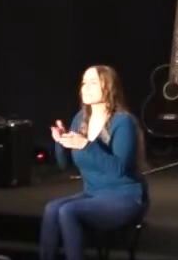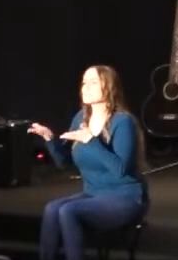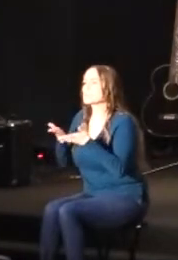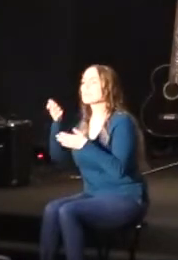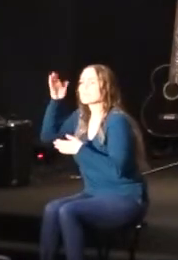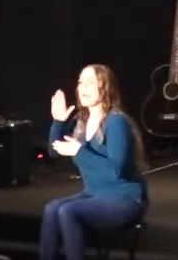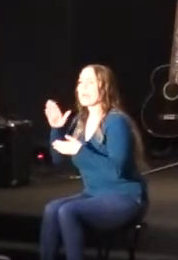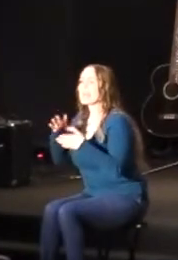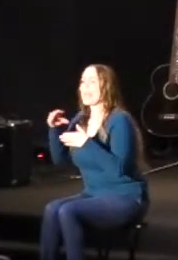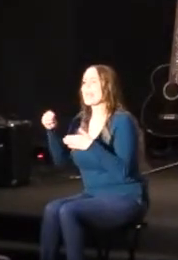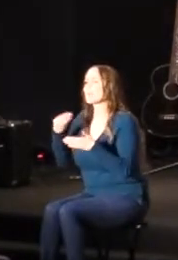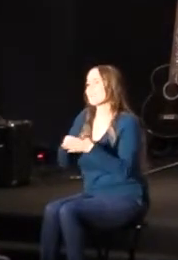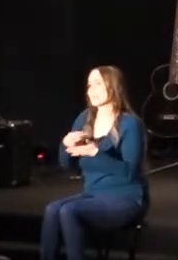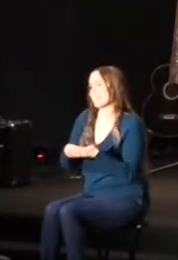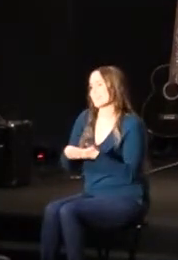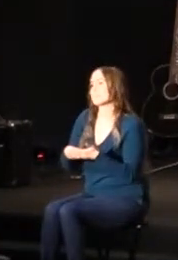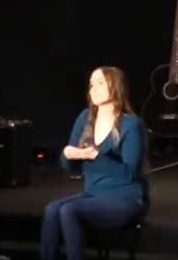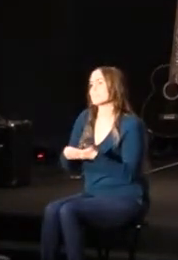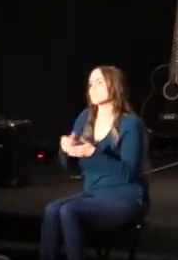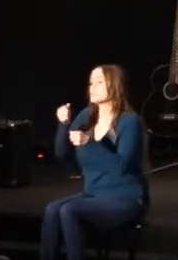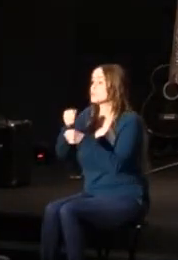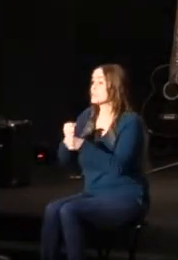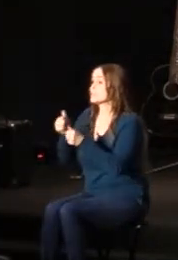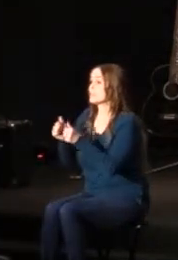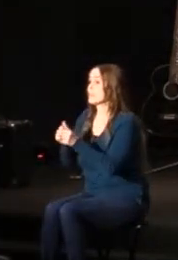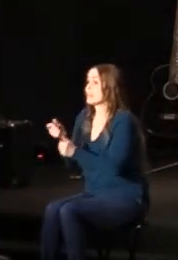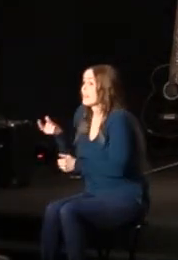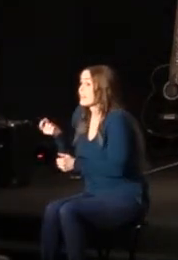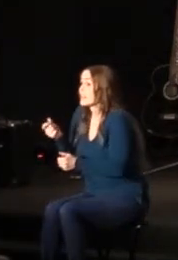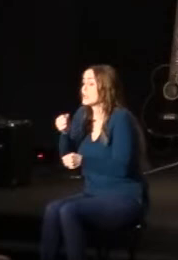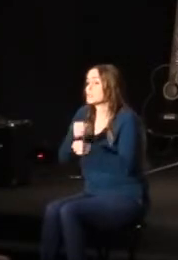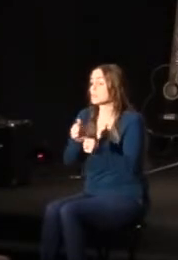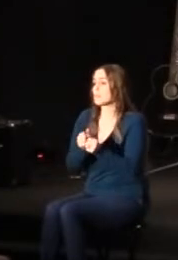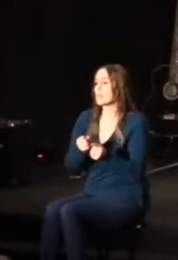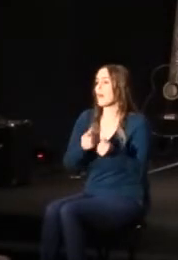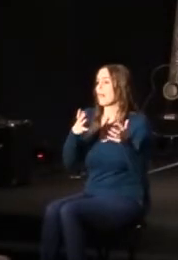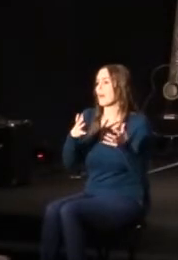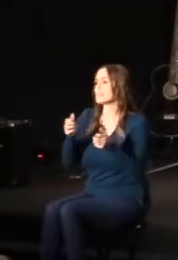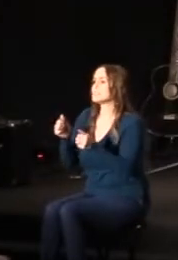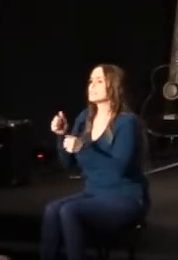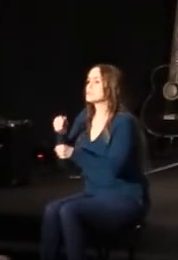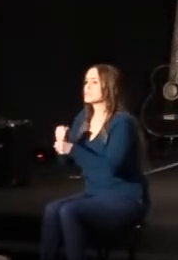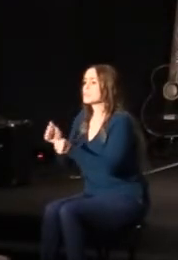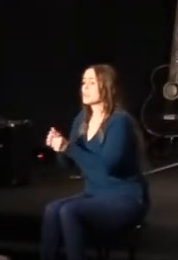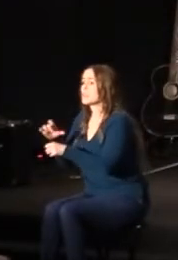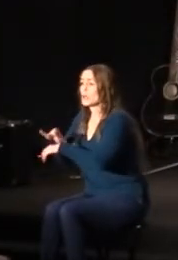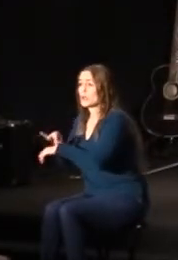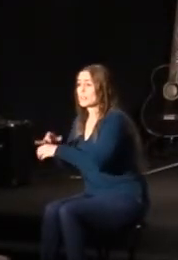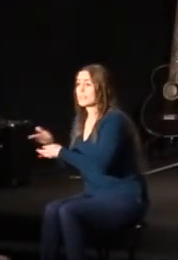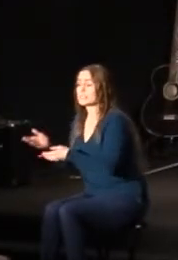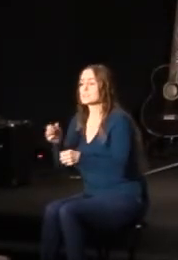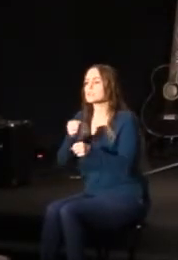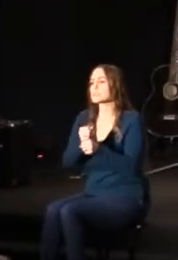principle. Trusted with a little, trusted with a lot. Trusted with earthly things, trusted with